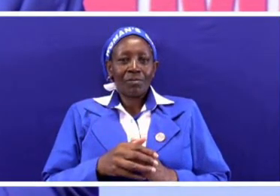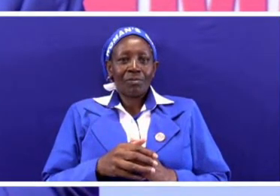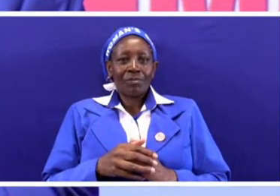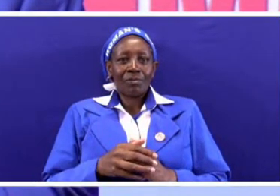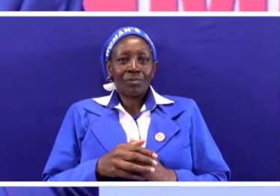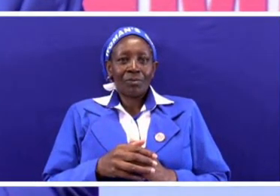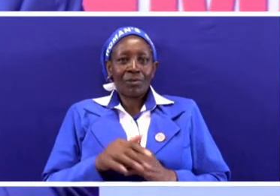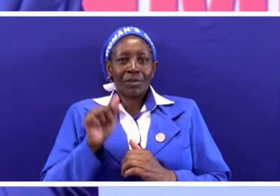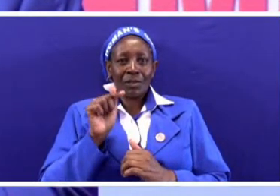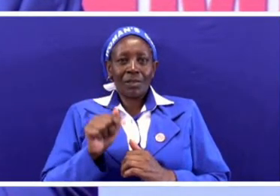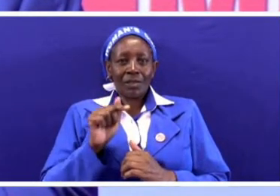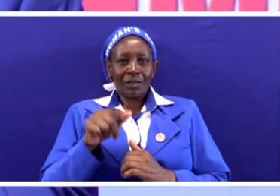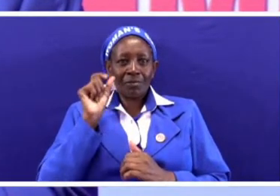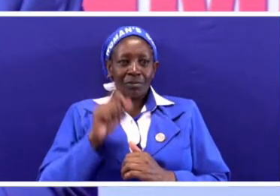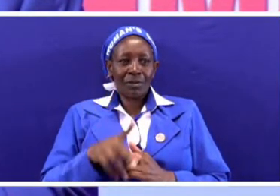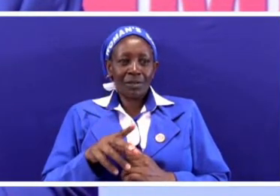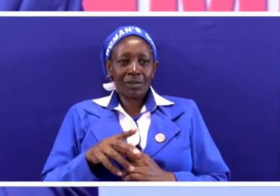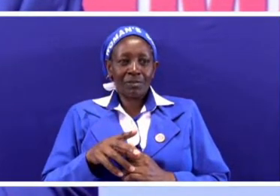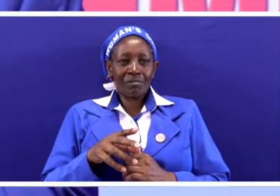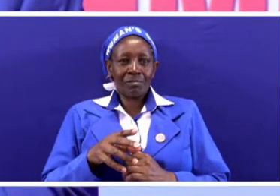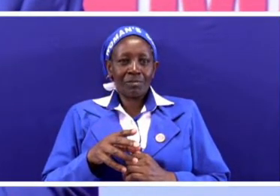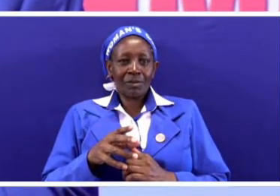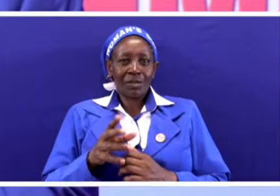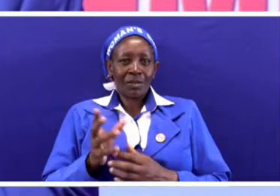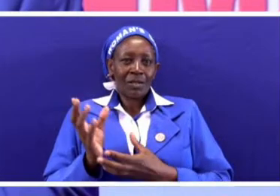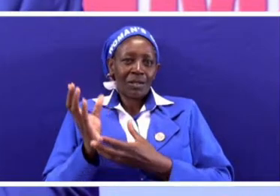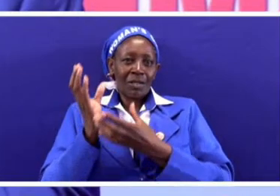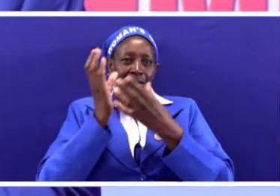something we must take home with us, mentorship.